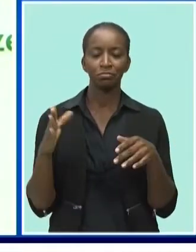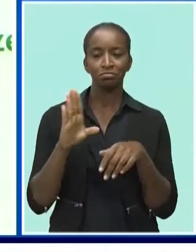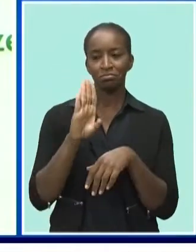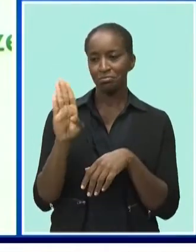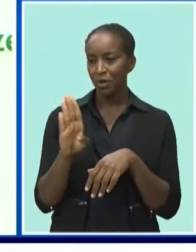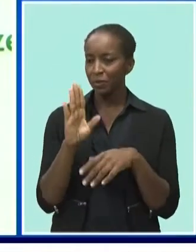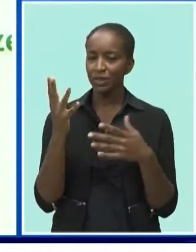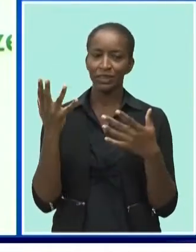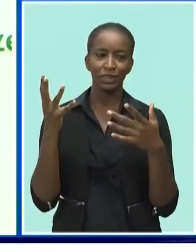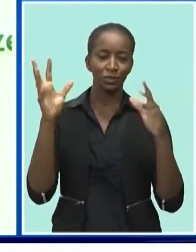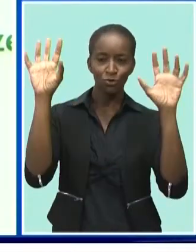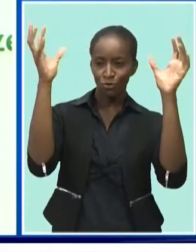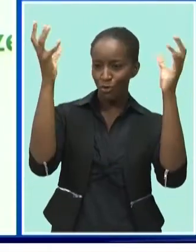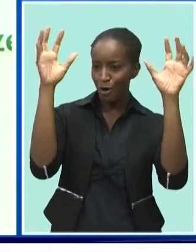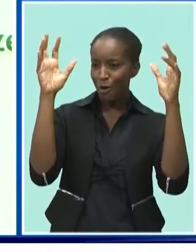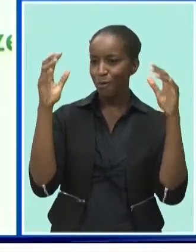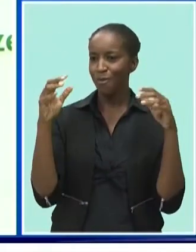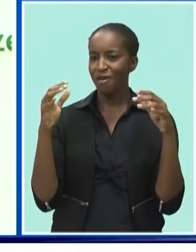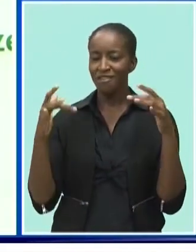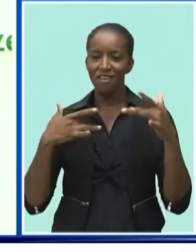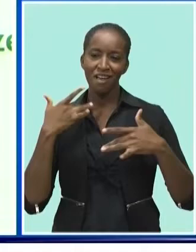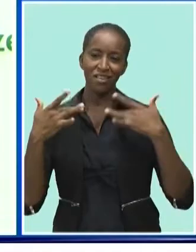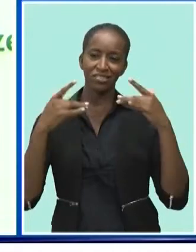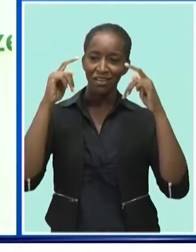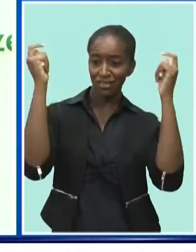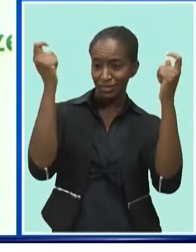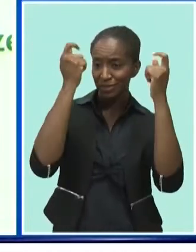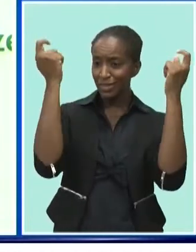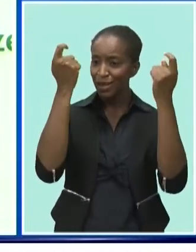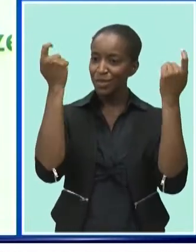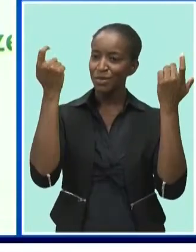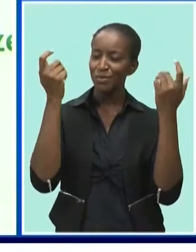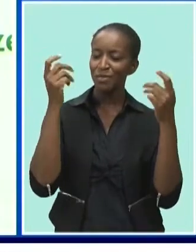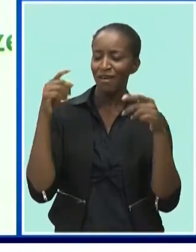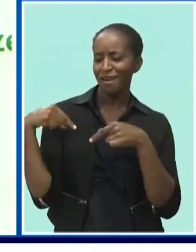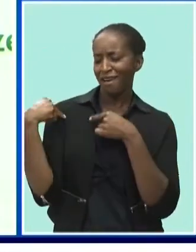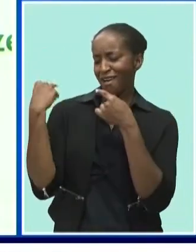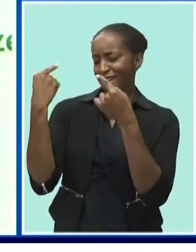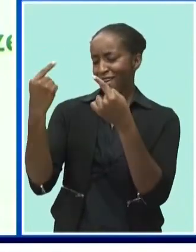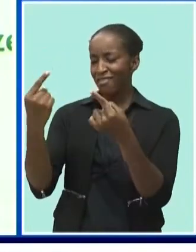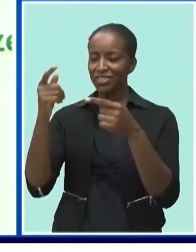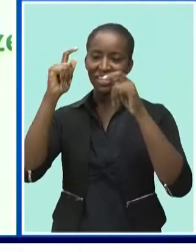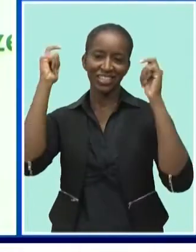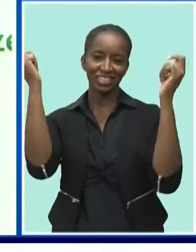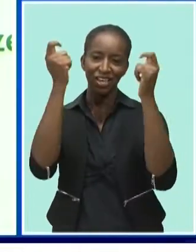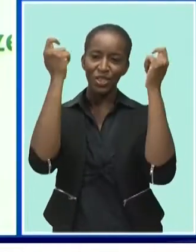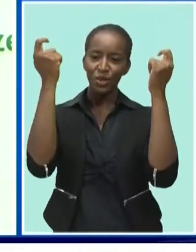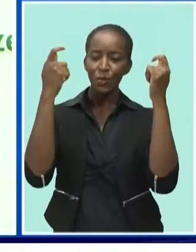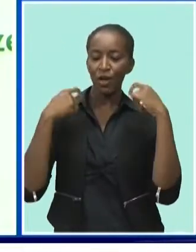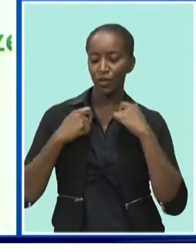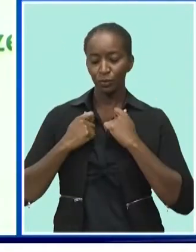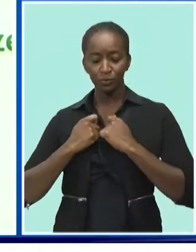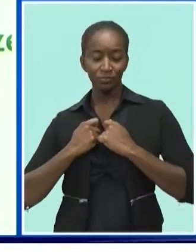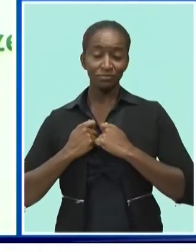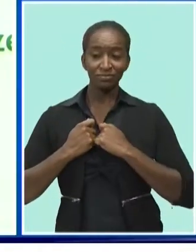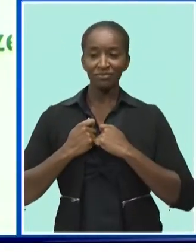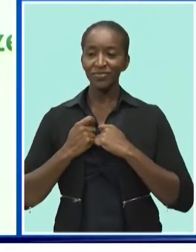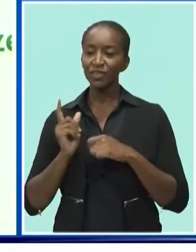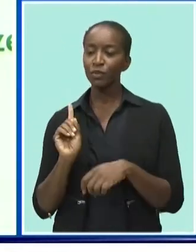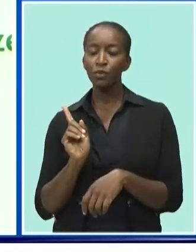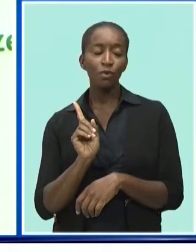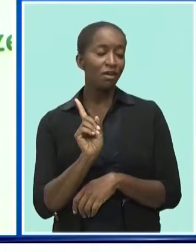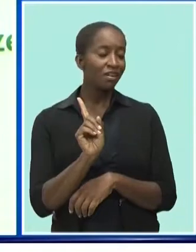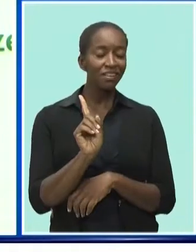of the festival. To be crop over correct means that you walk a little differently during this time, you're smiling more often, you're